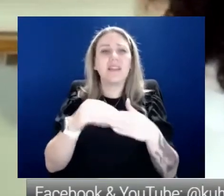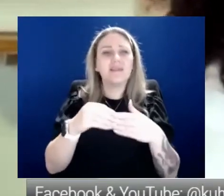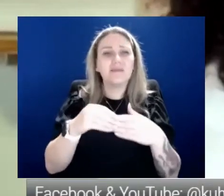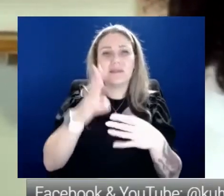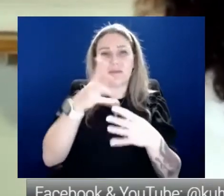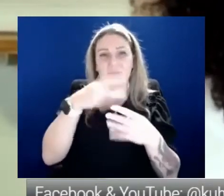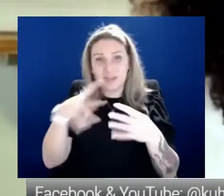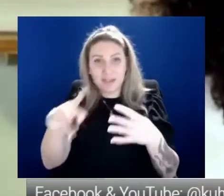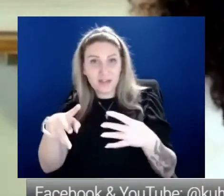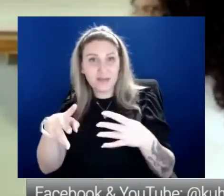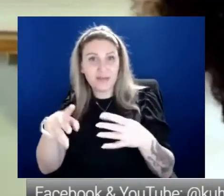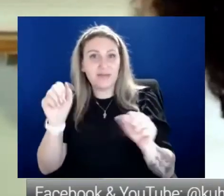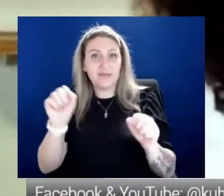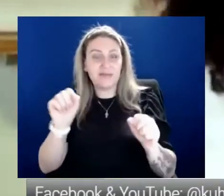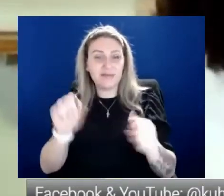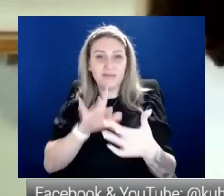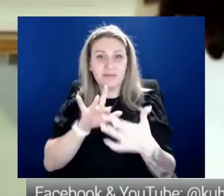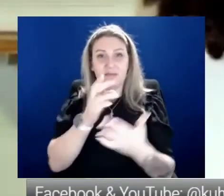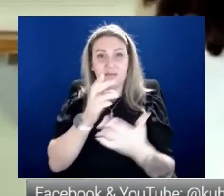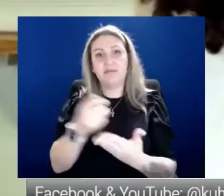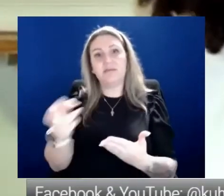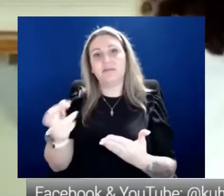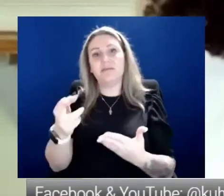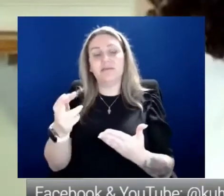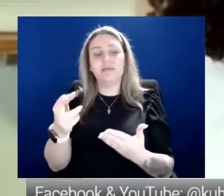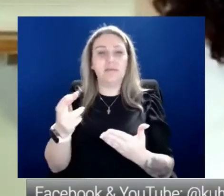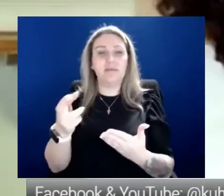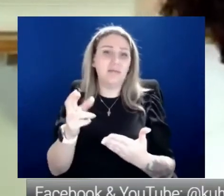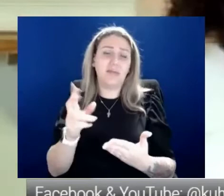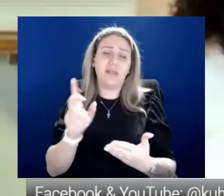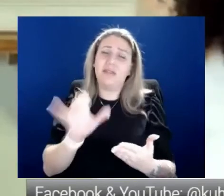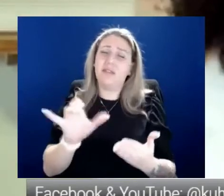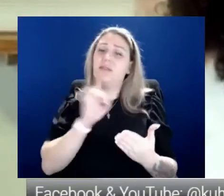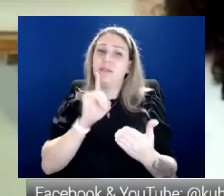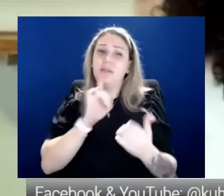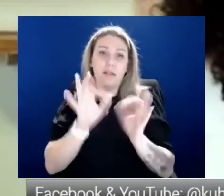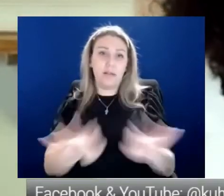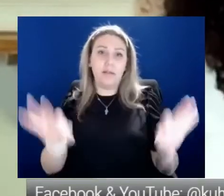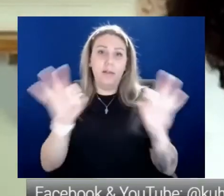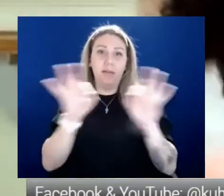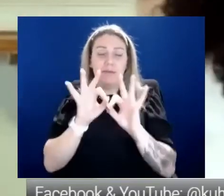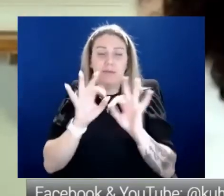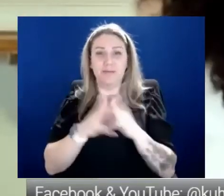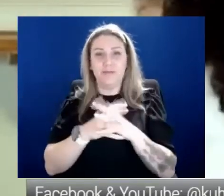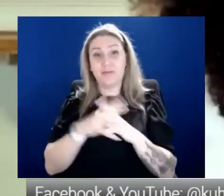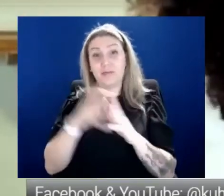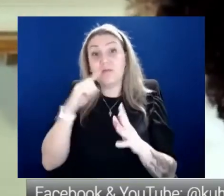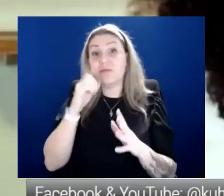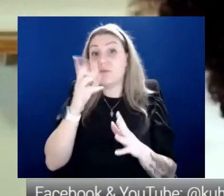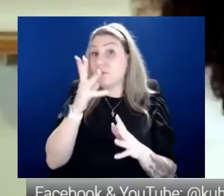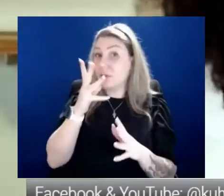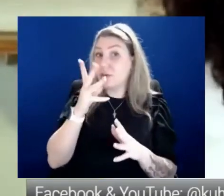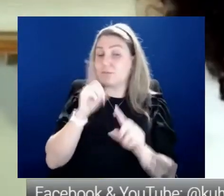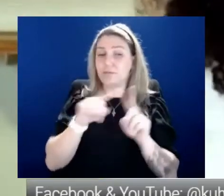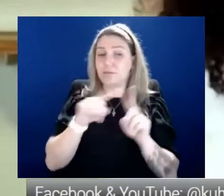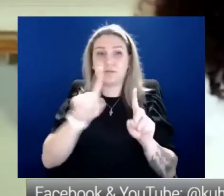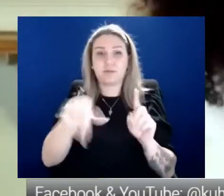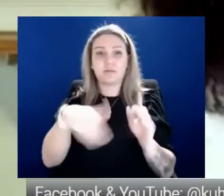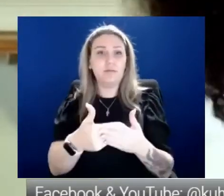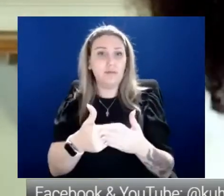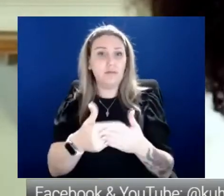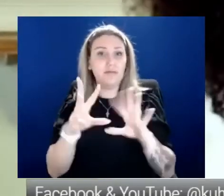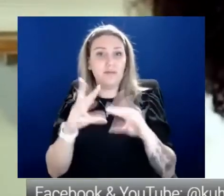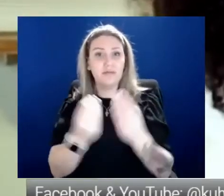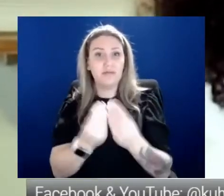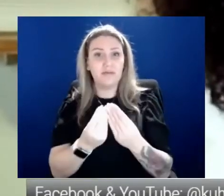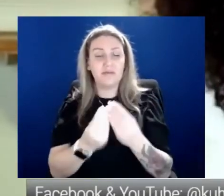get them in touch with resources that can make a world of difference, not just for that mom, but for her entire family. Because most of